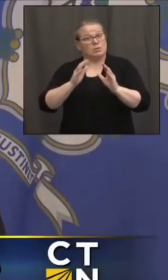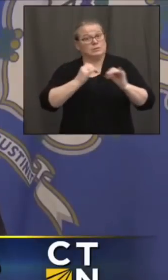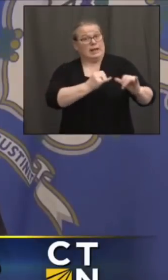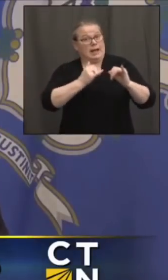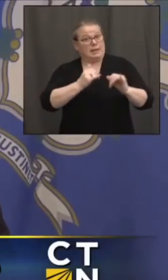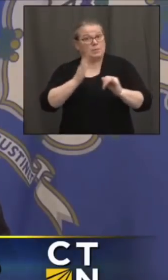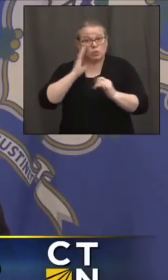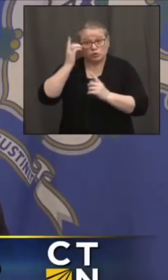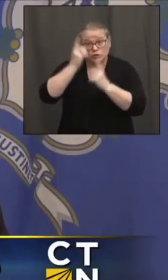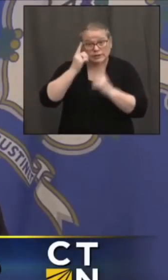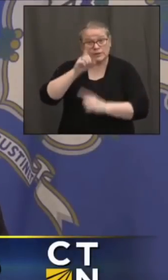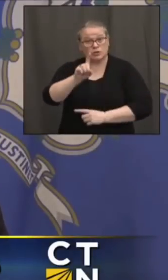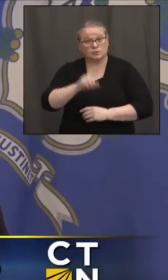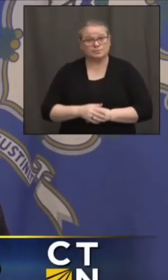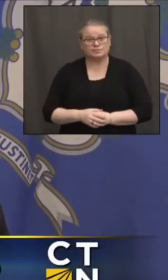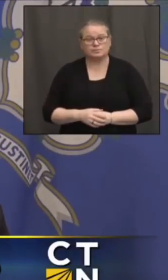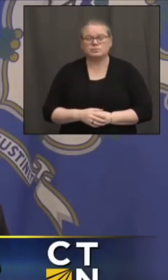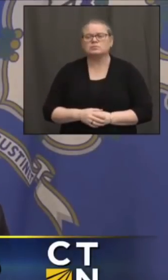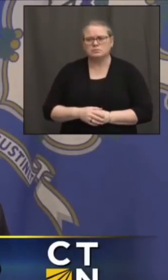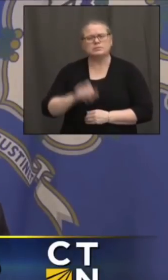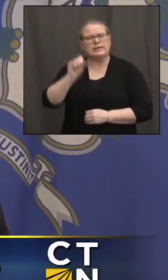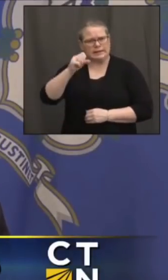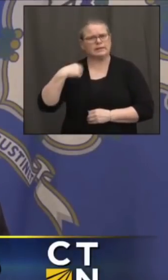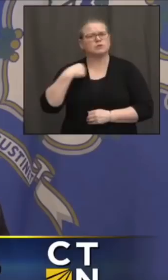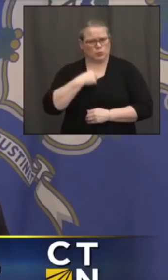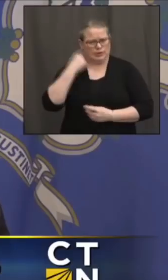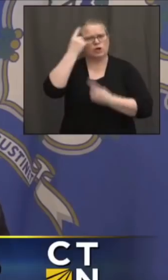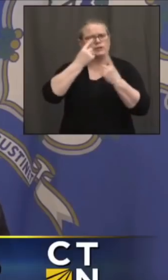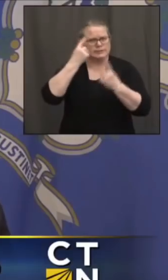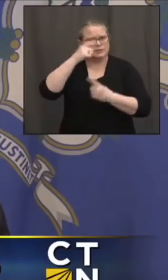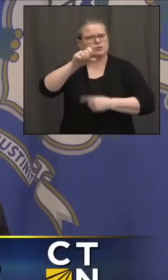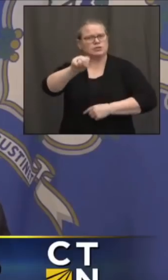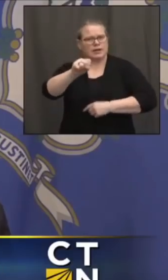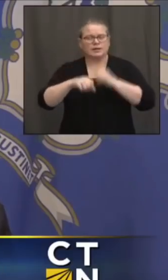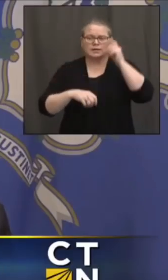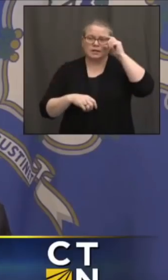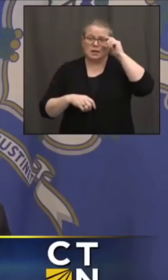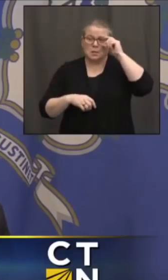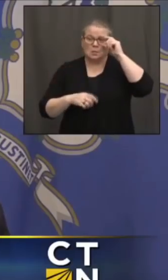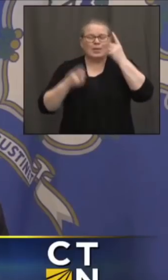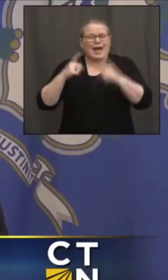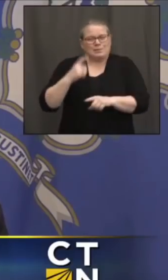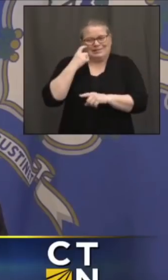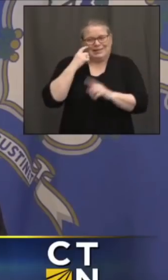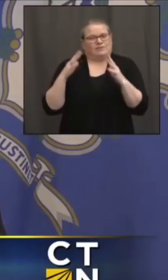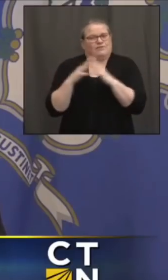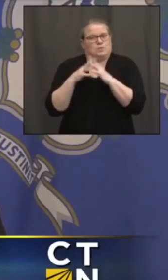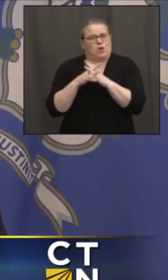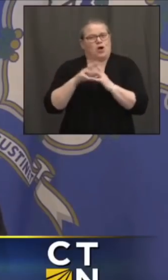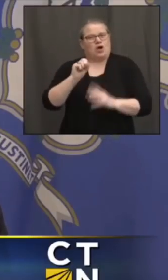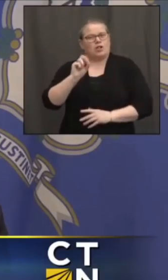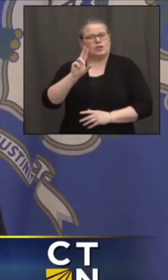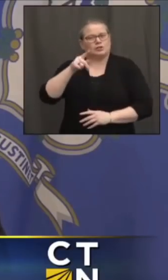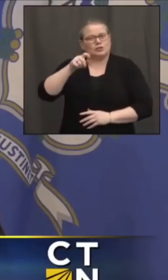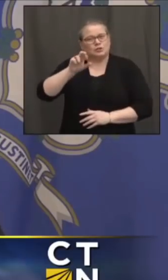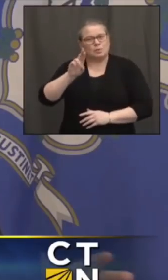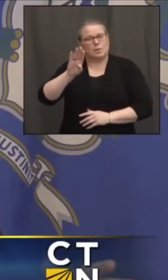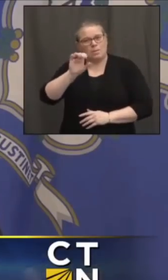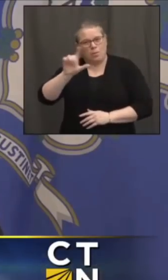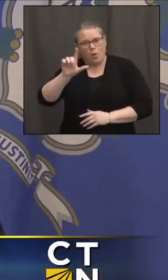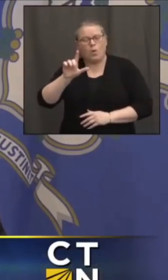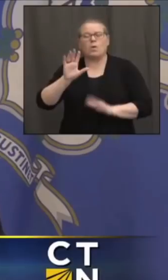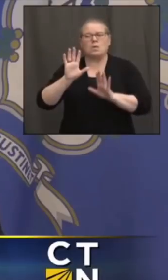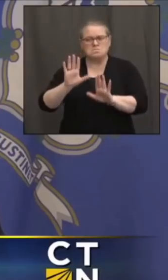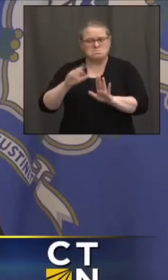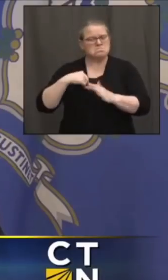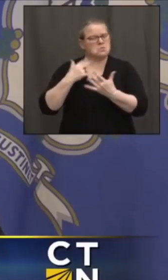of things we are going to consider. We just figured, we just had Super Bowl. We're watching the variants. It's been, a week or two.